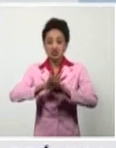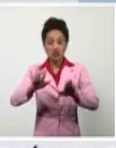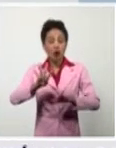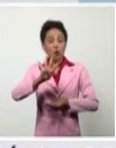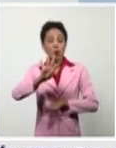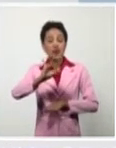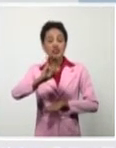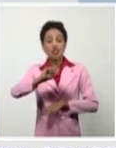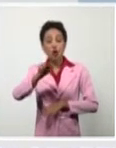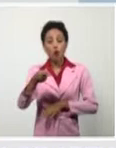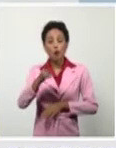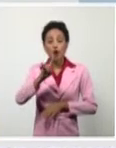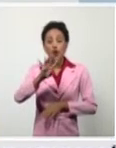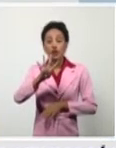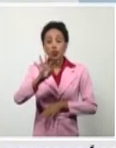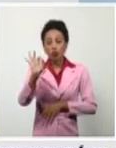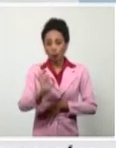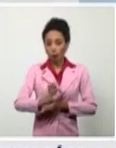accounting for